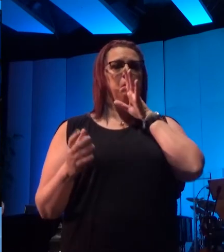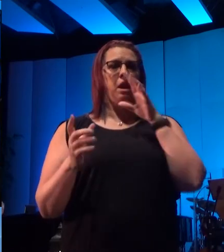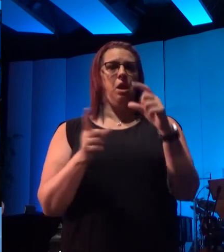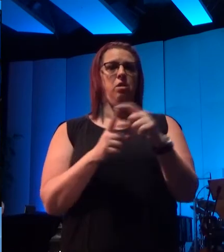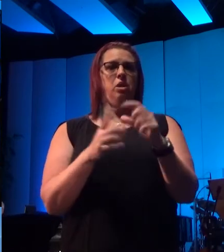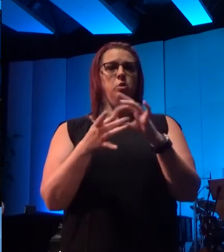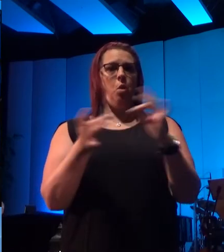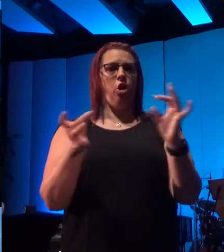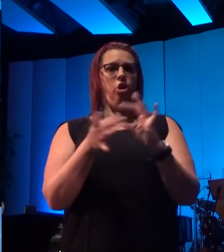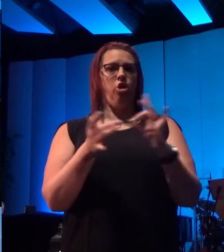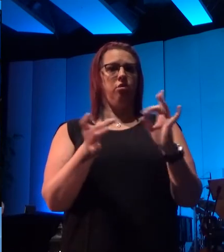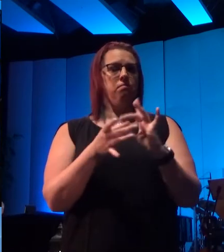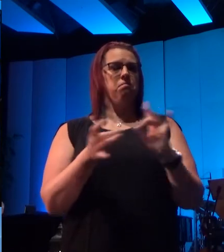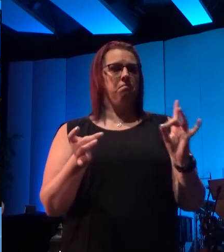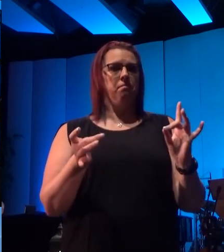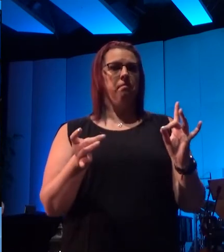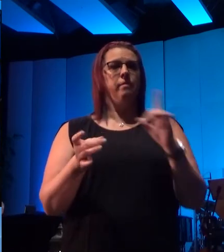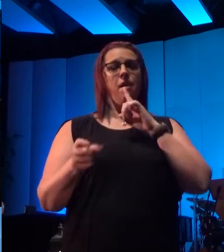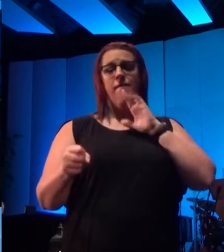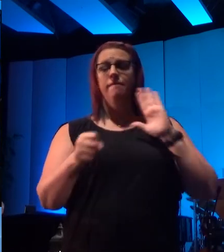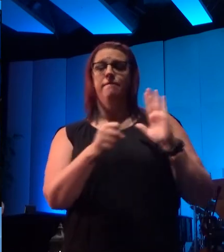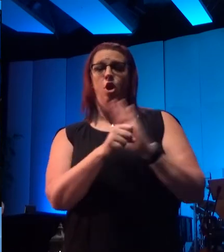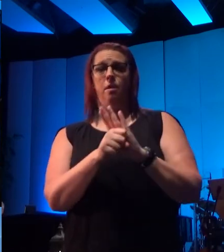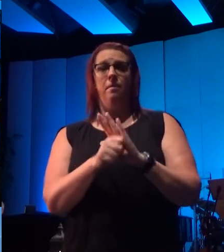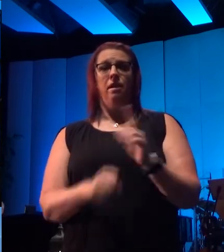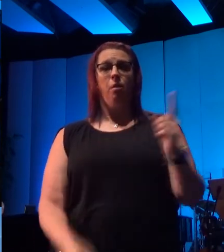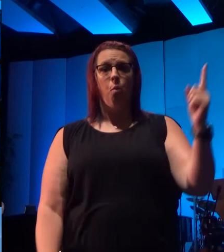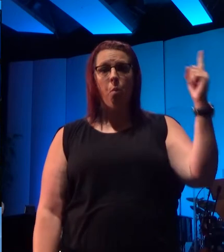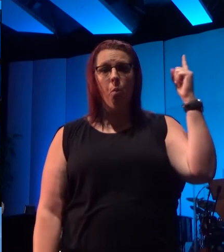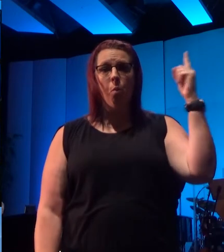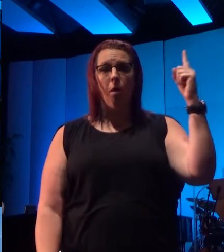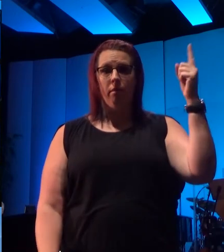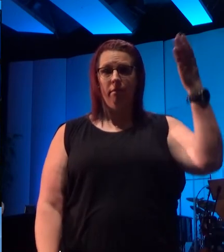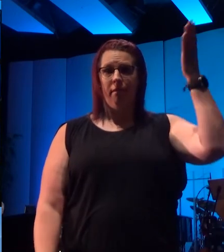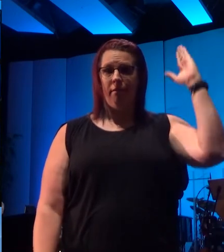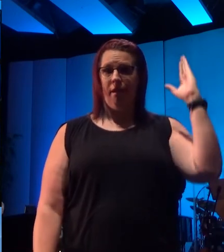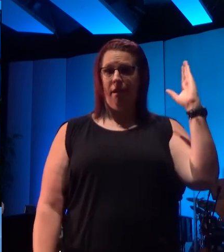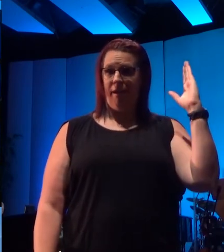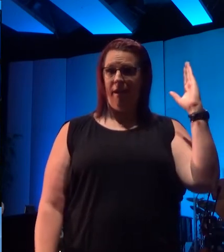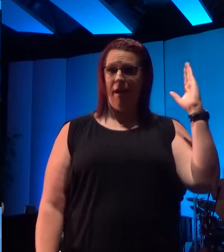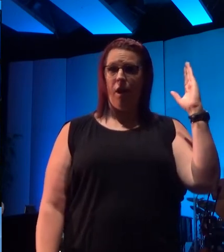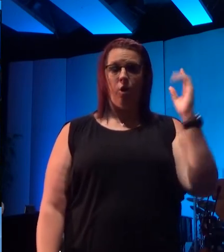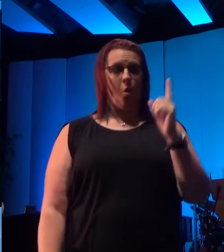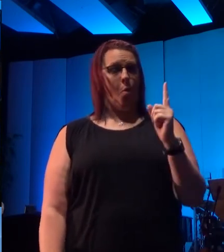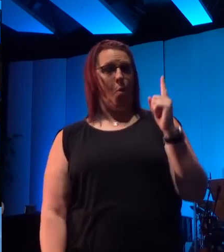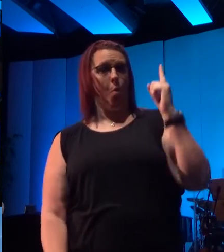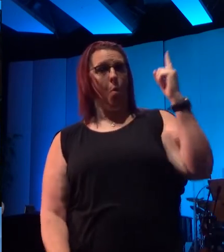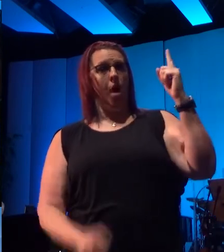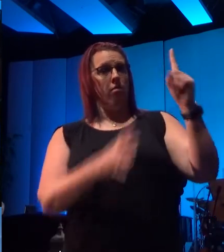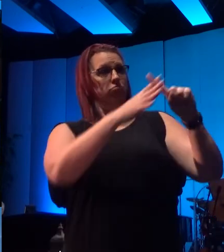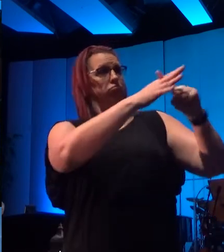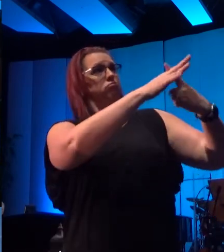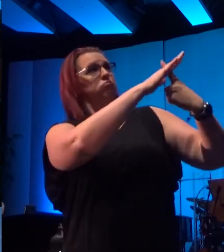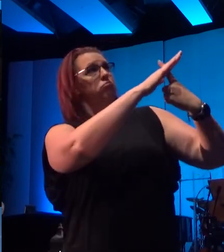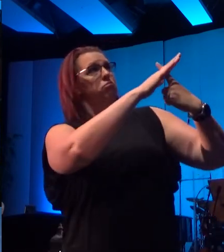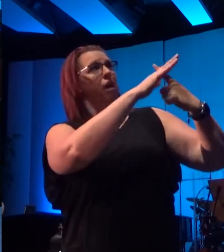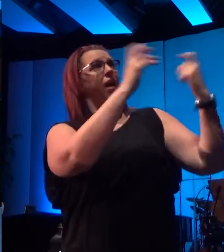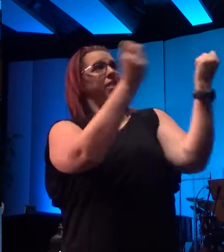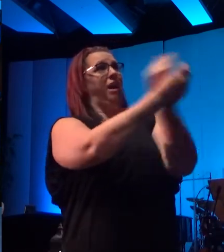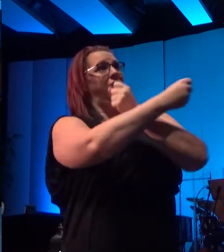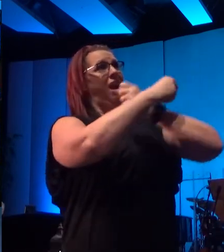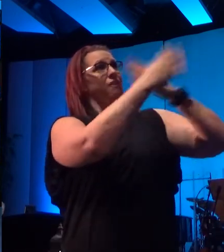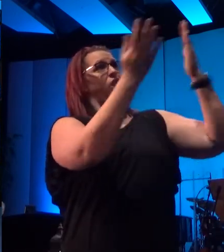affirming that there is one God, one source out of which all